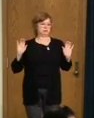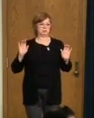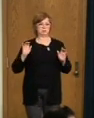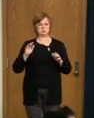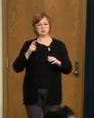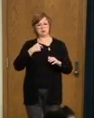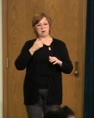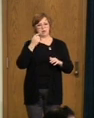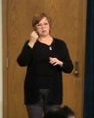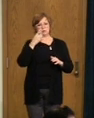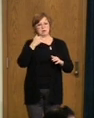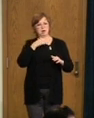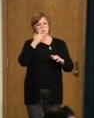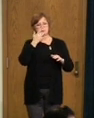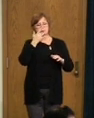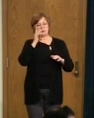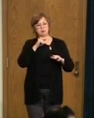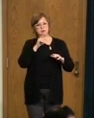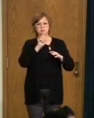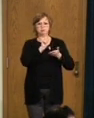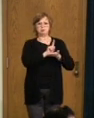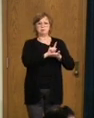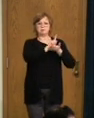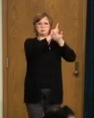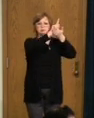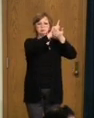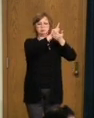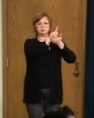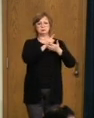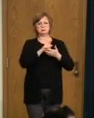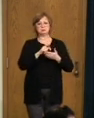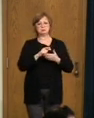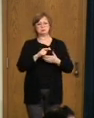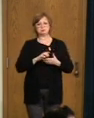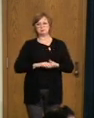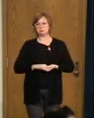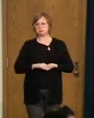and suffer great harm from some such actions.